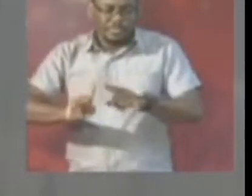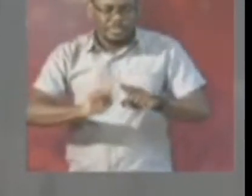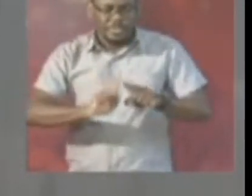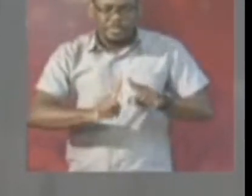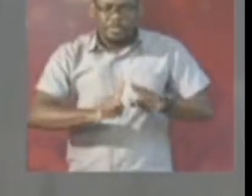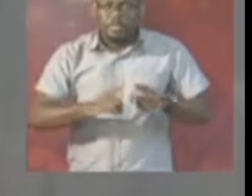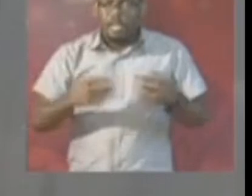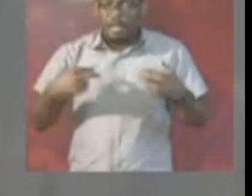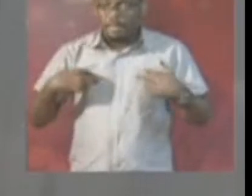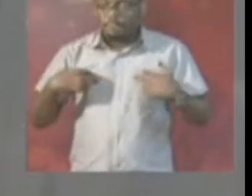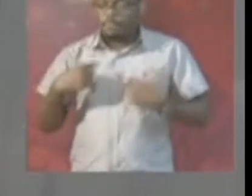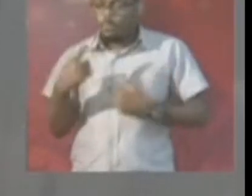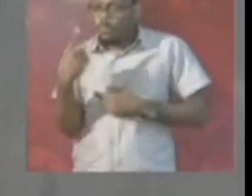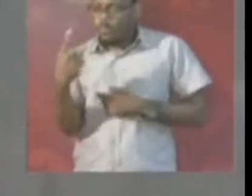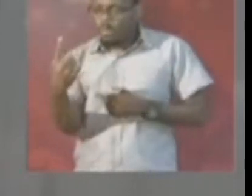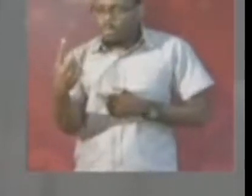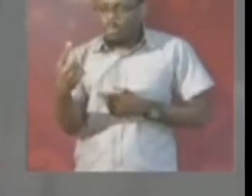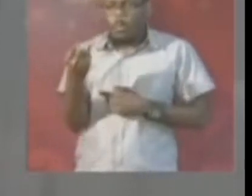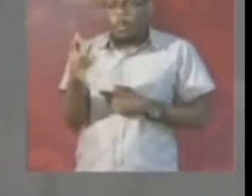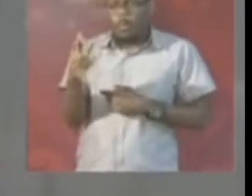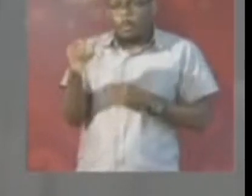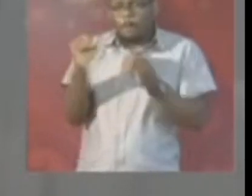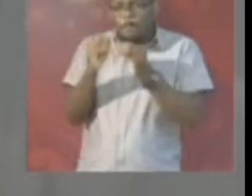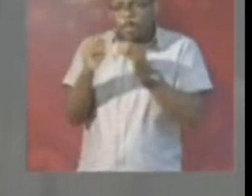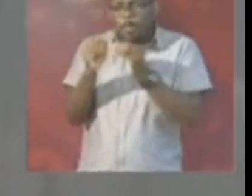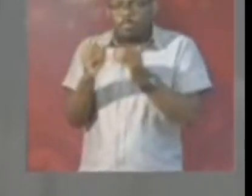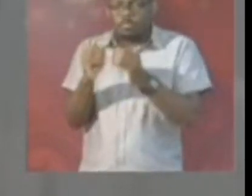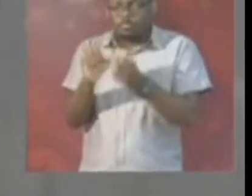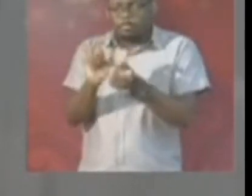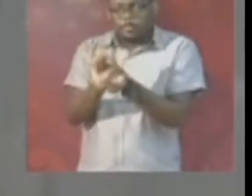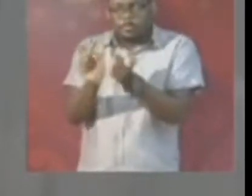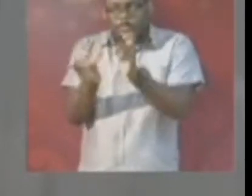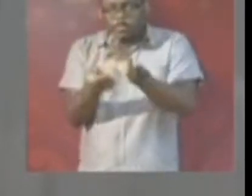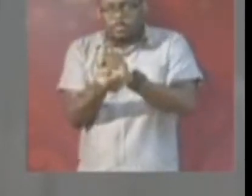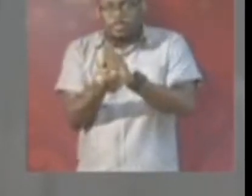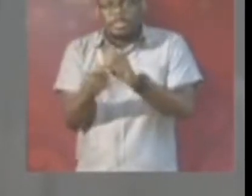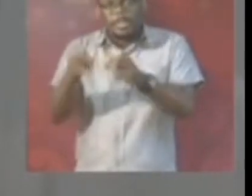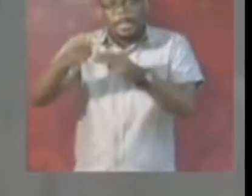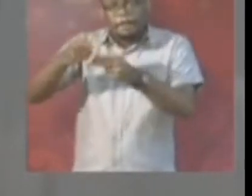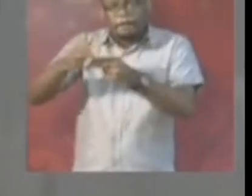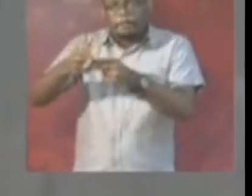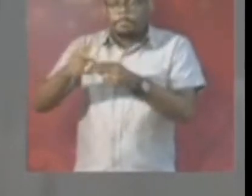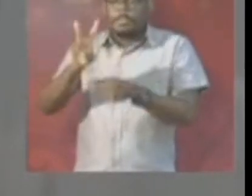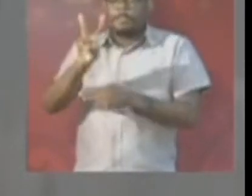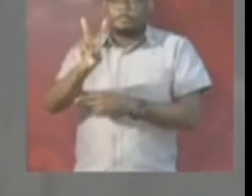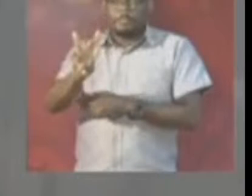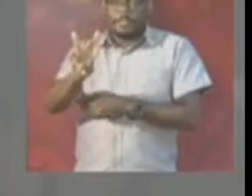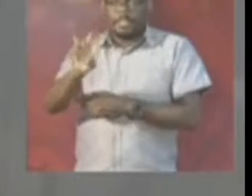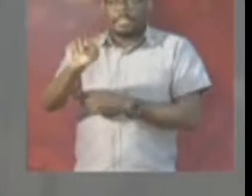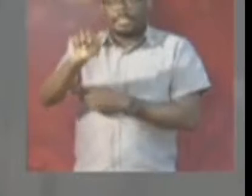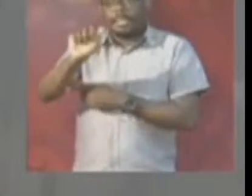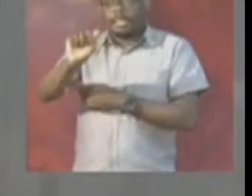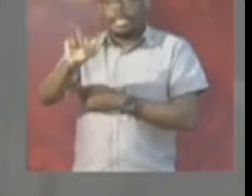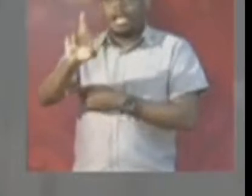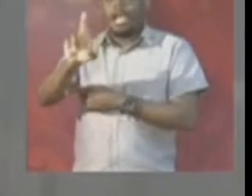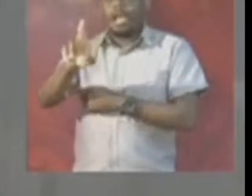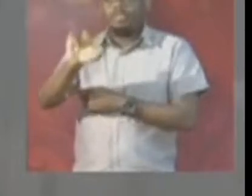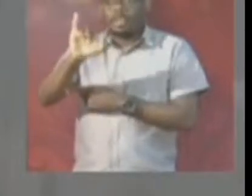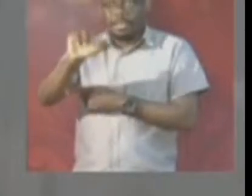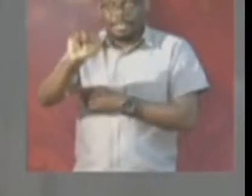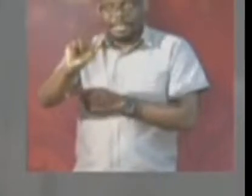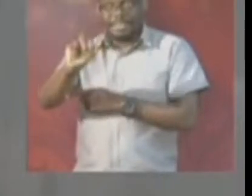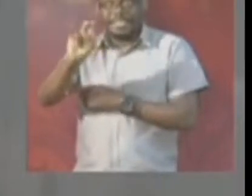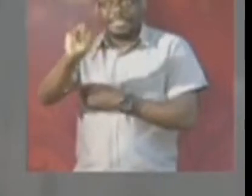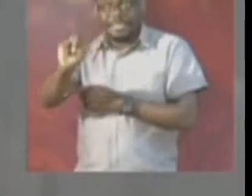new mutations is sometimes referred to as a variant of the original virus. Now, the vast majority of mutations have little or